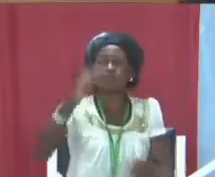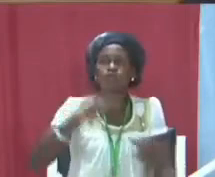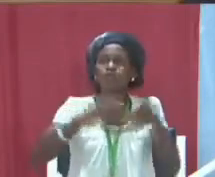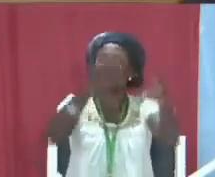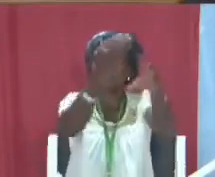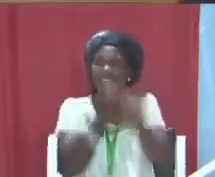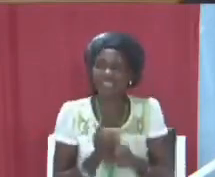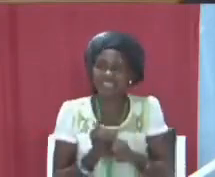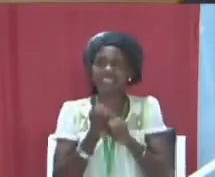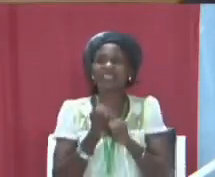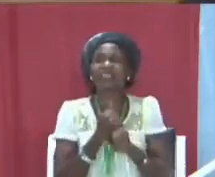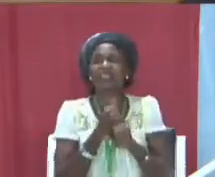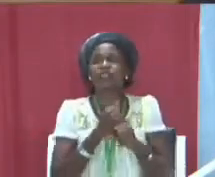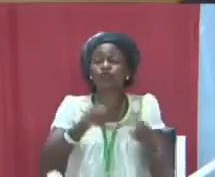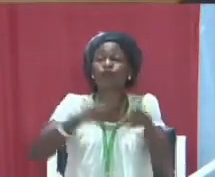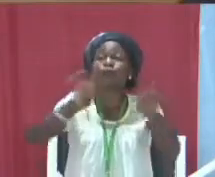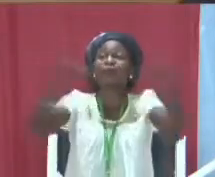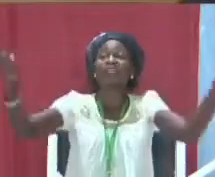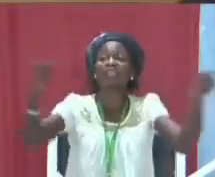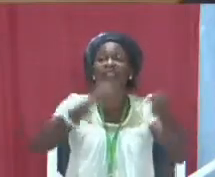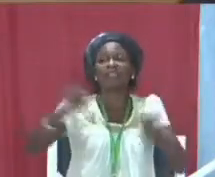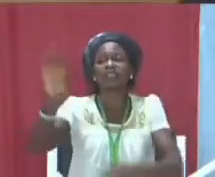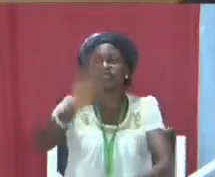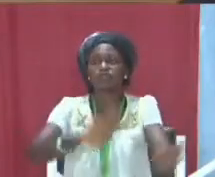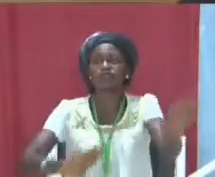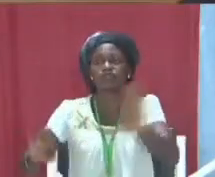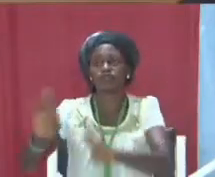break a siege.